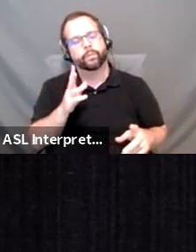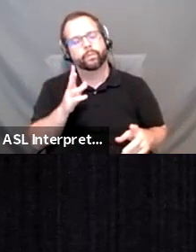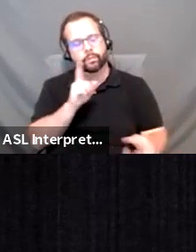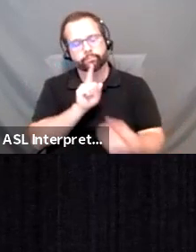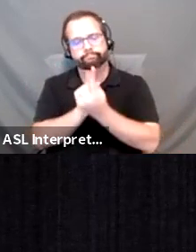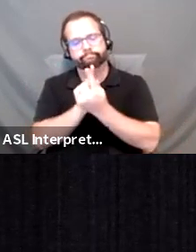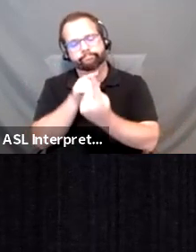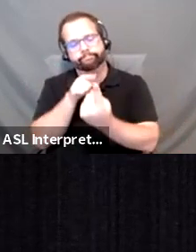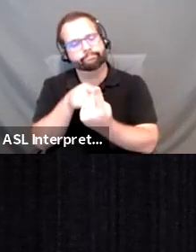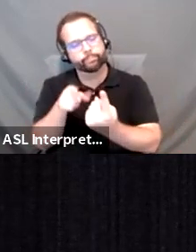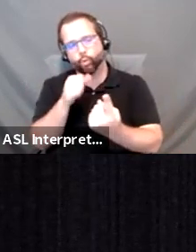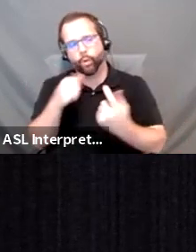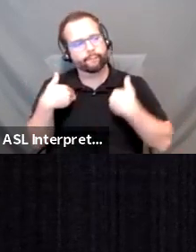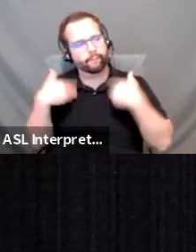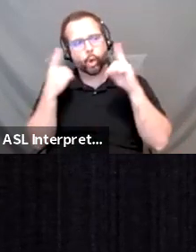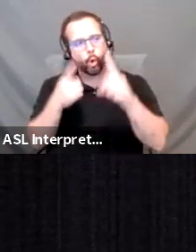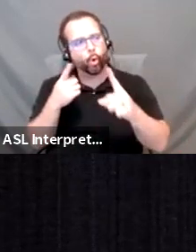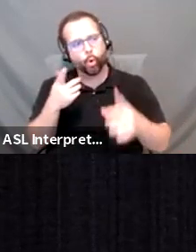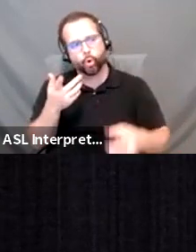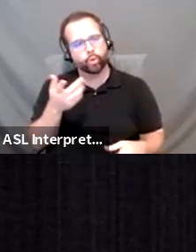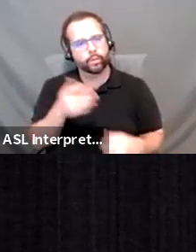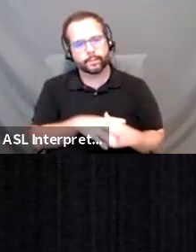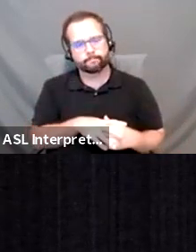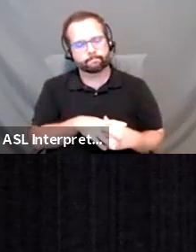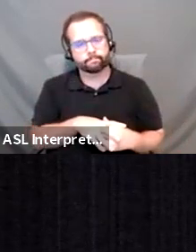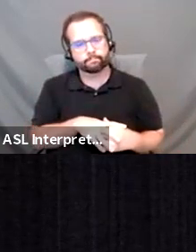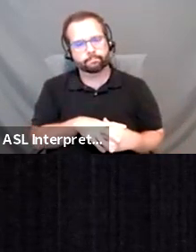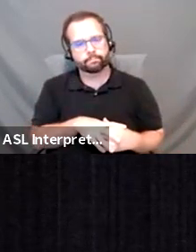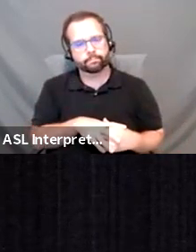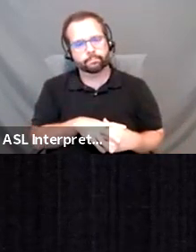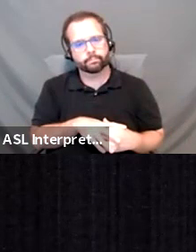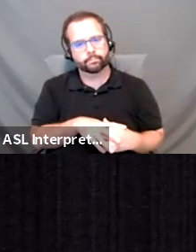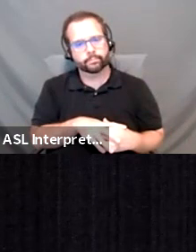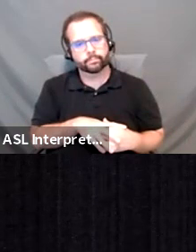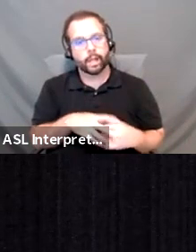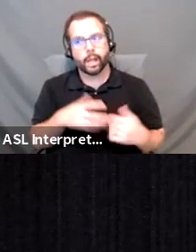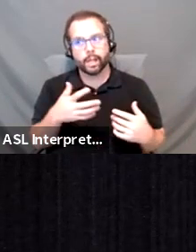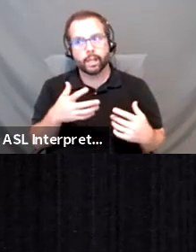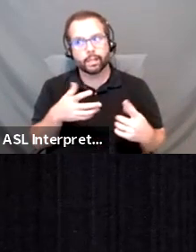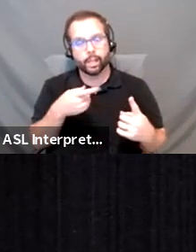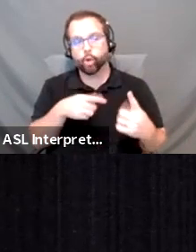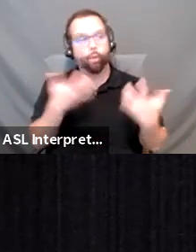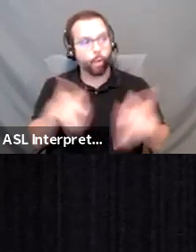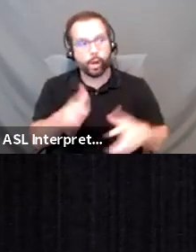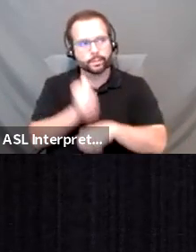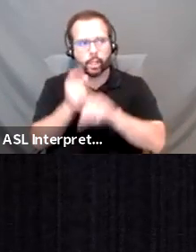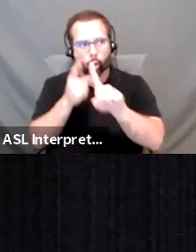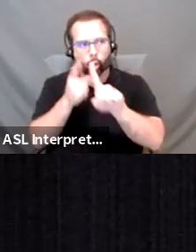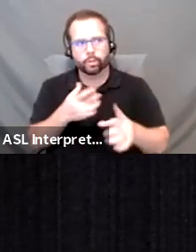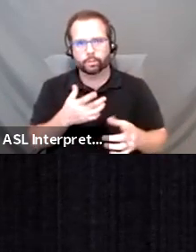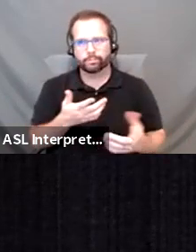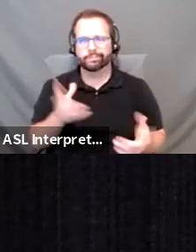and that continuation of that relationship. So, and I think that's partly on us too. We have to be able